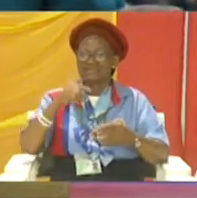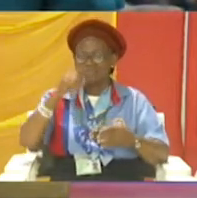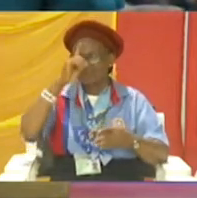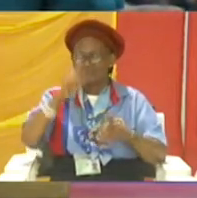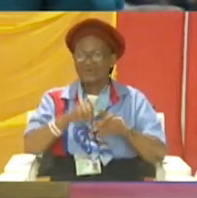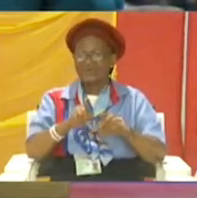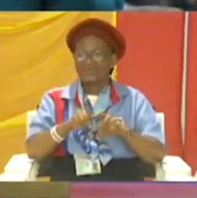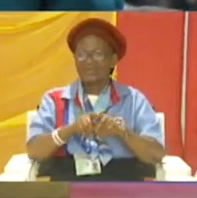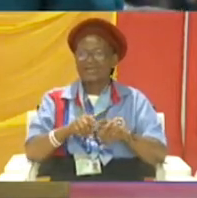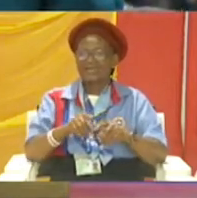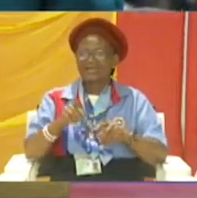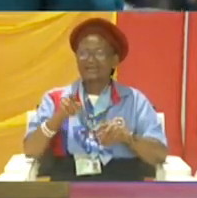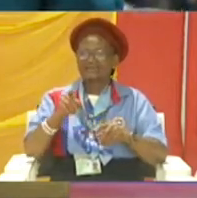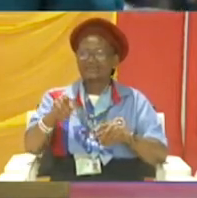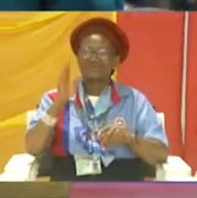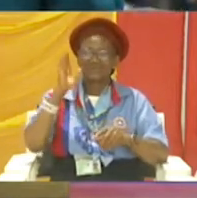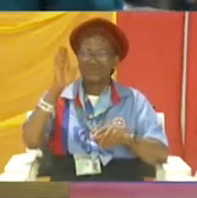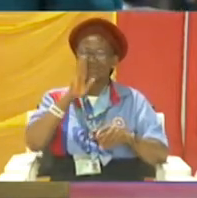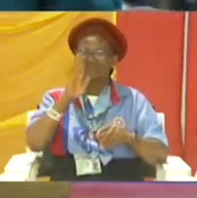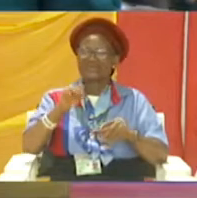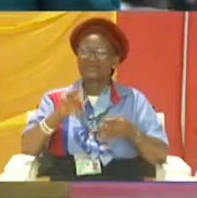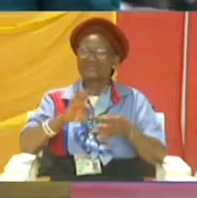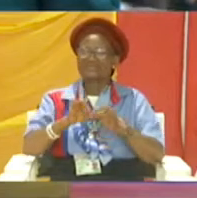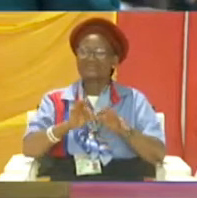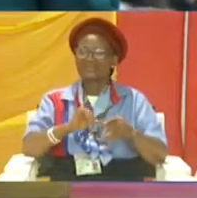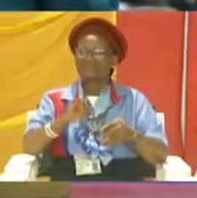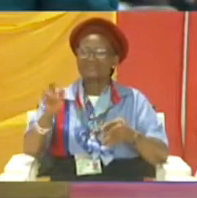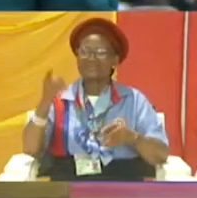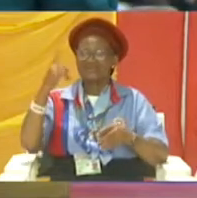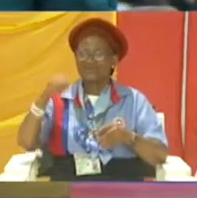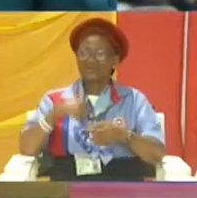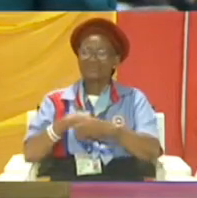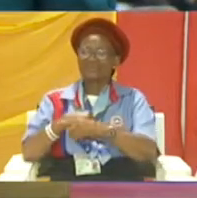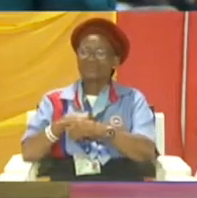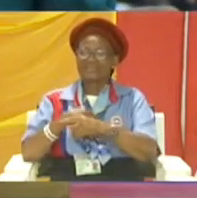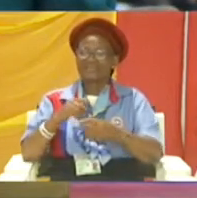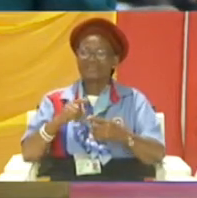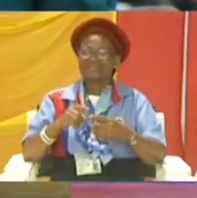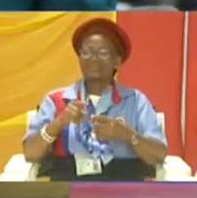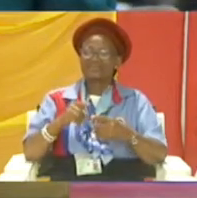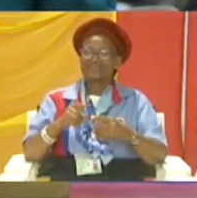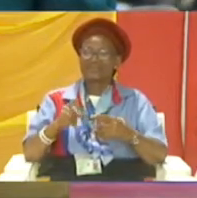brother, you'll be interpreting for me today. I